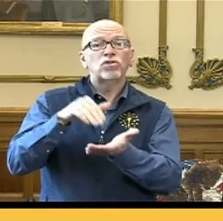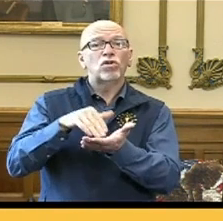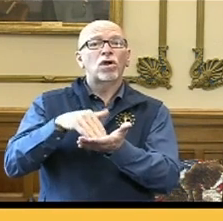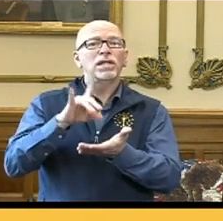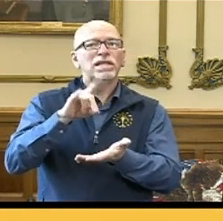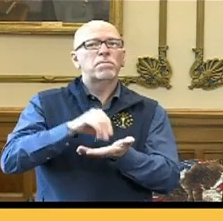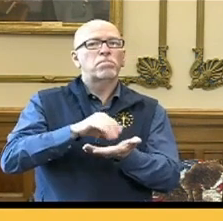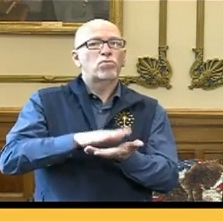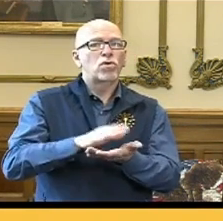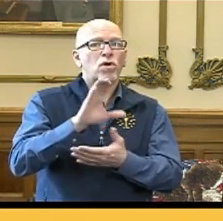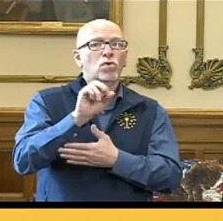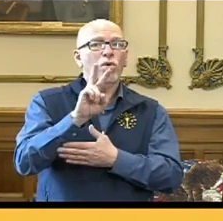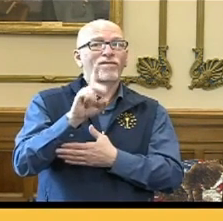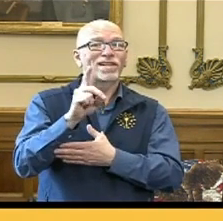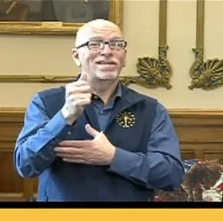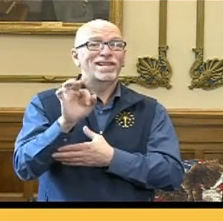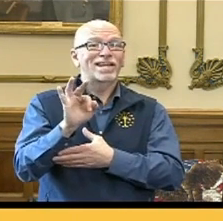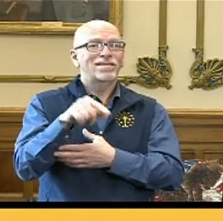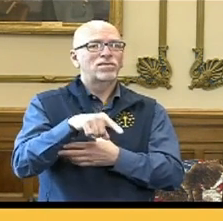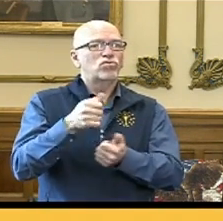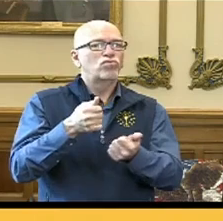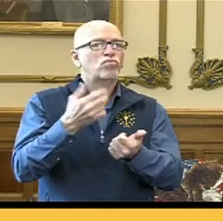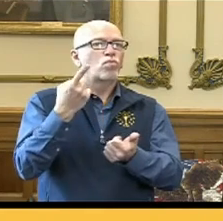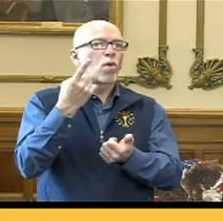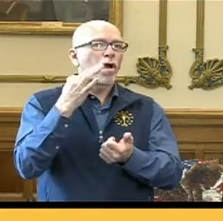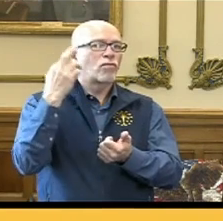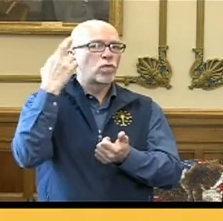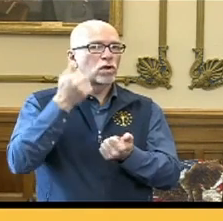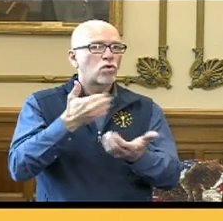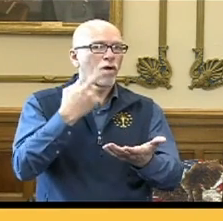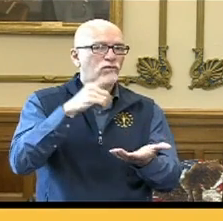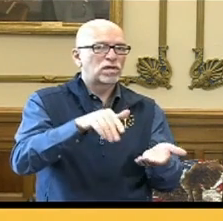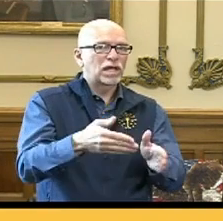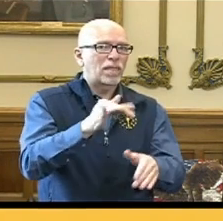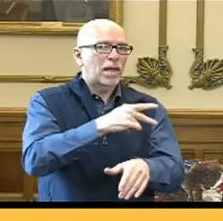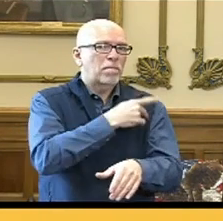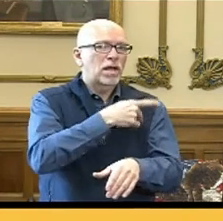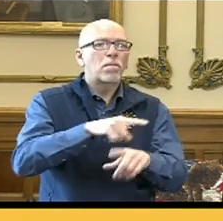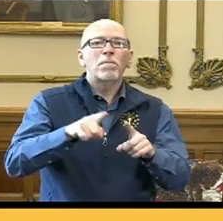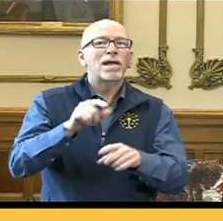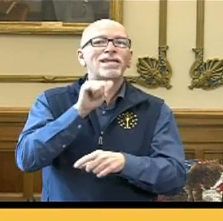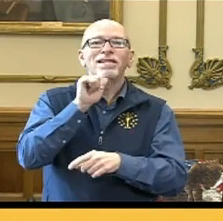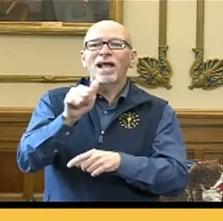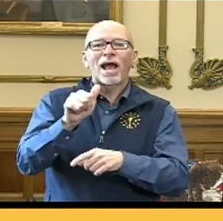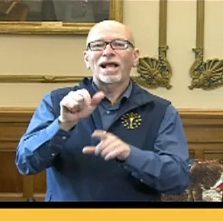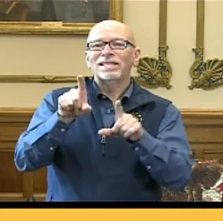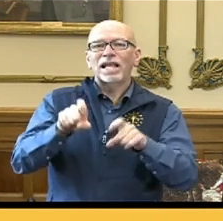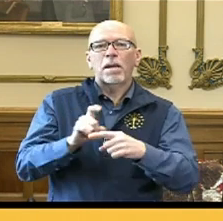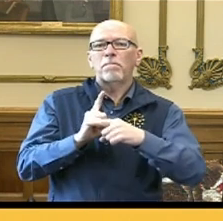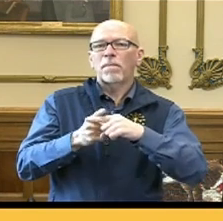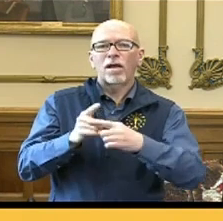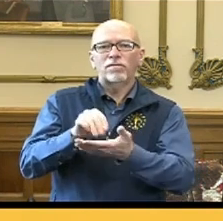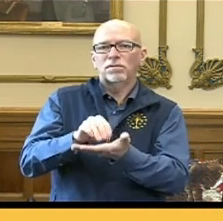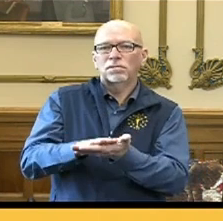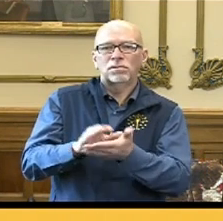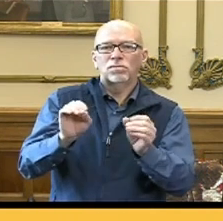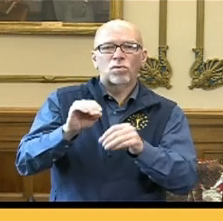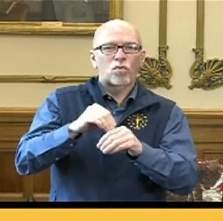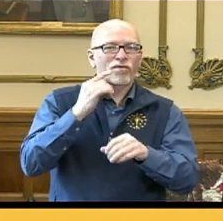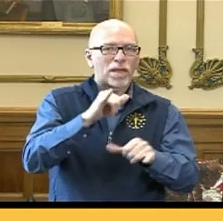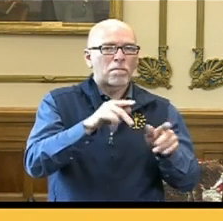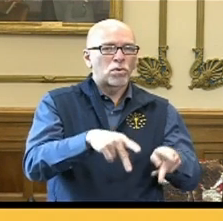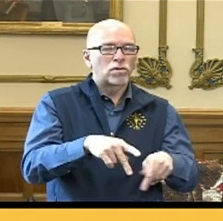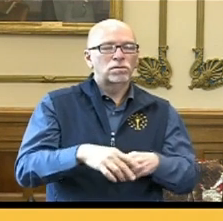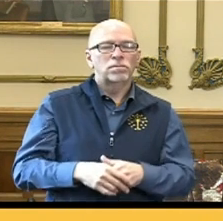listed COVID-19 as a contributing cause of death for a patient, but no COVID-19 positive test was documented on that